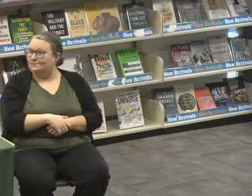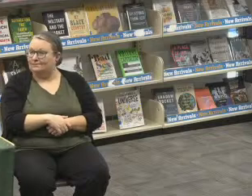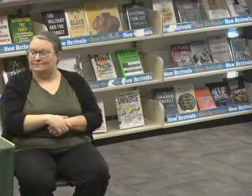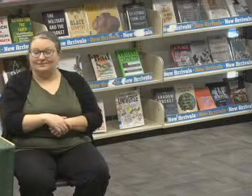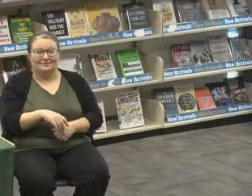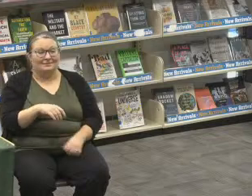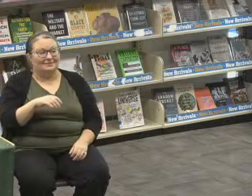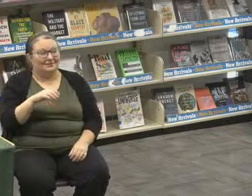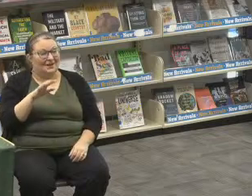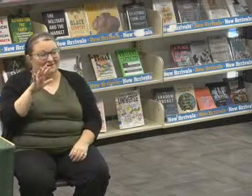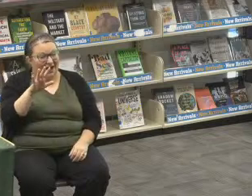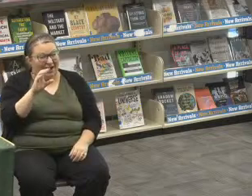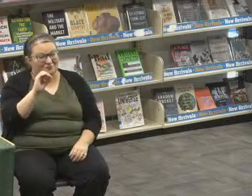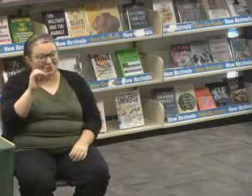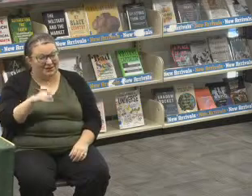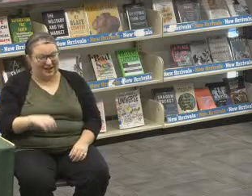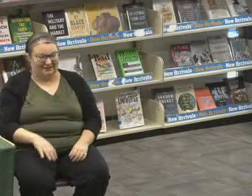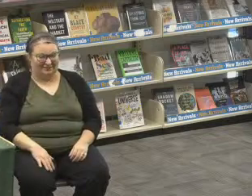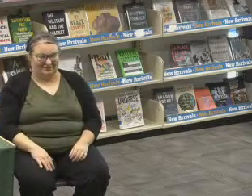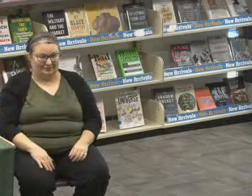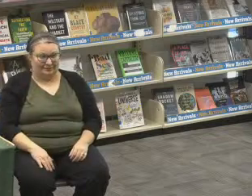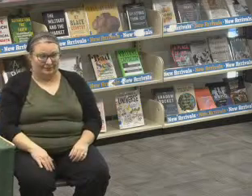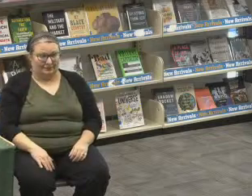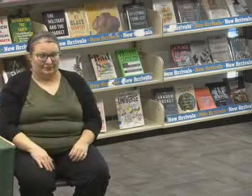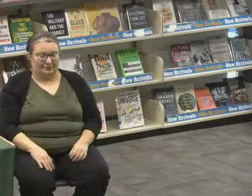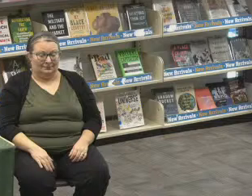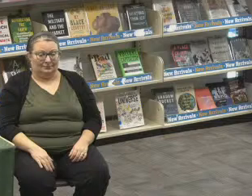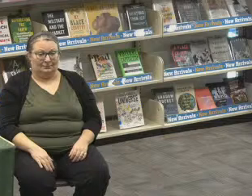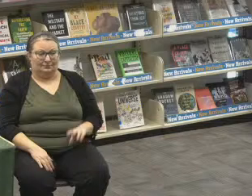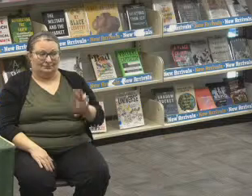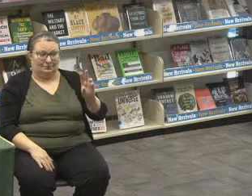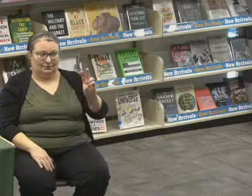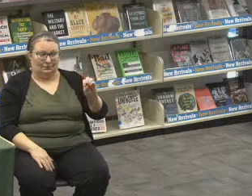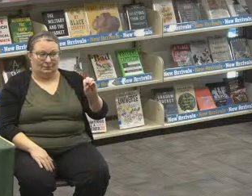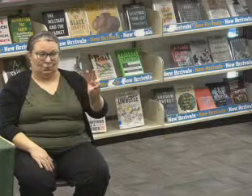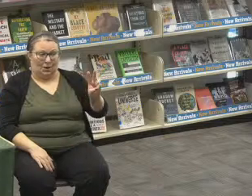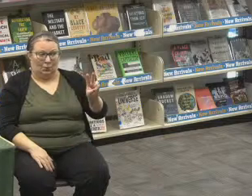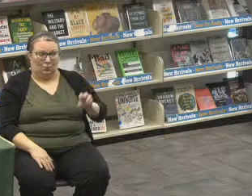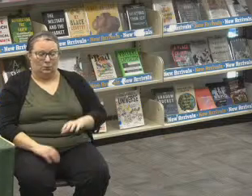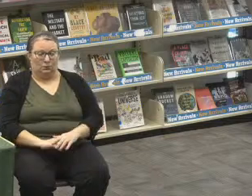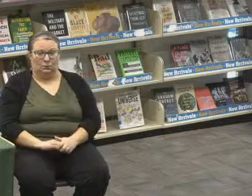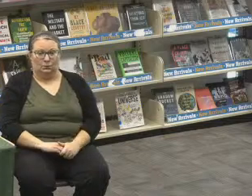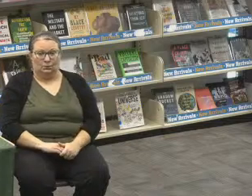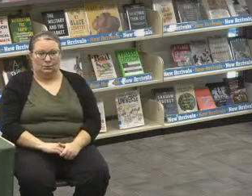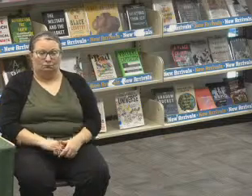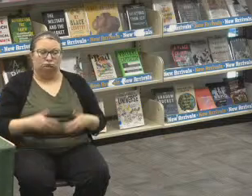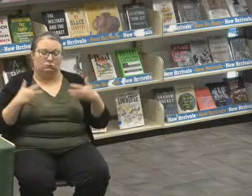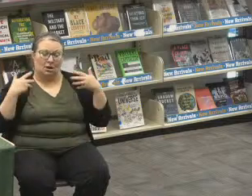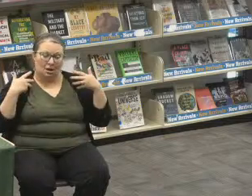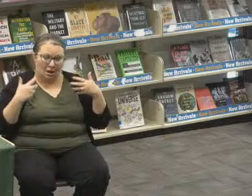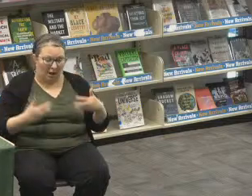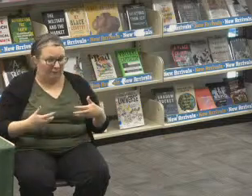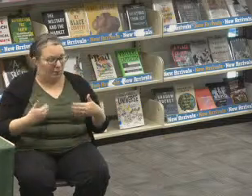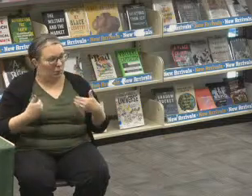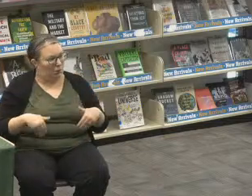5. That's heavy, right?